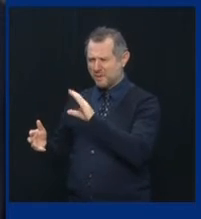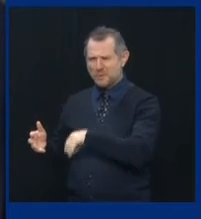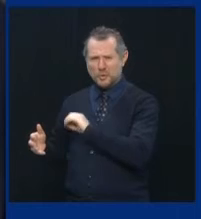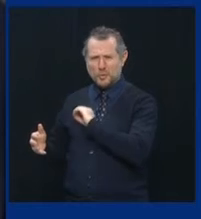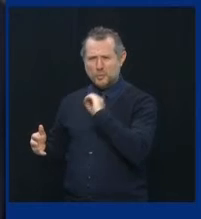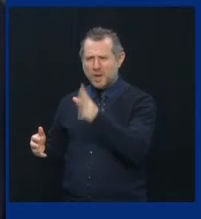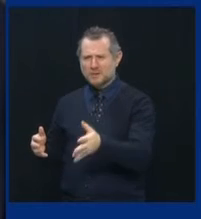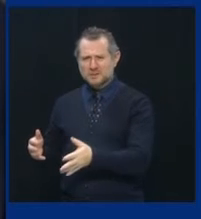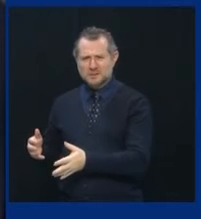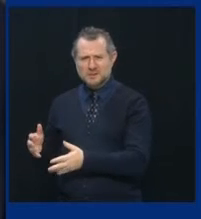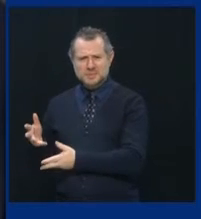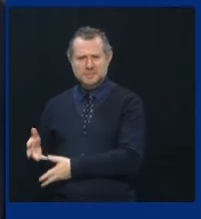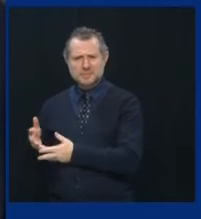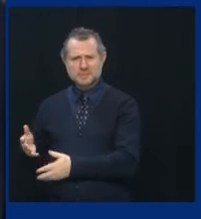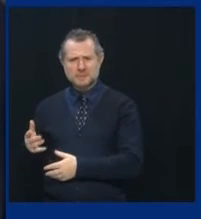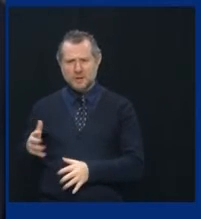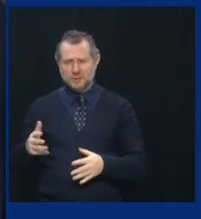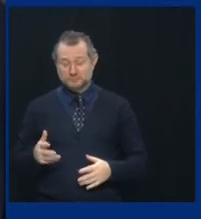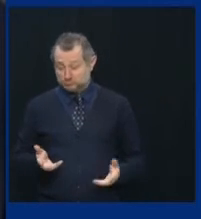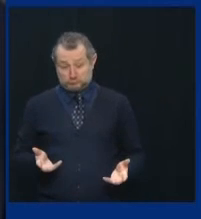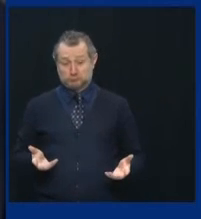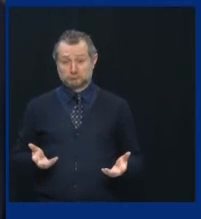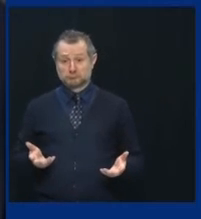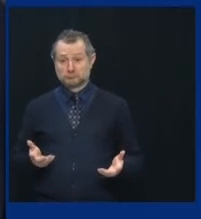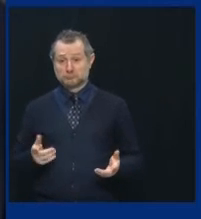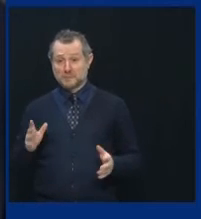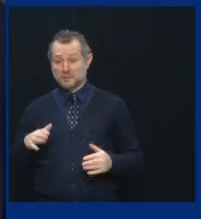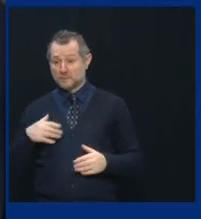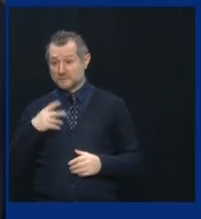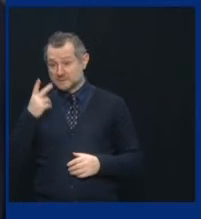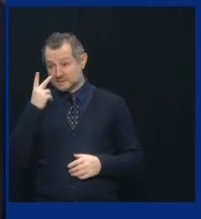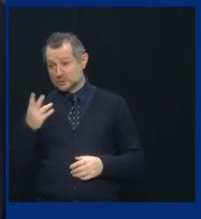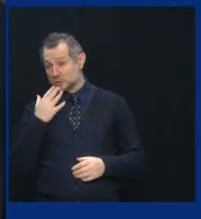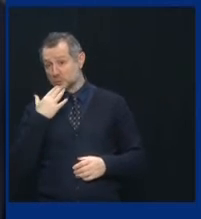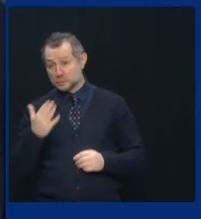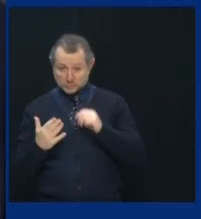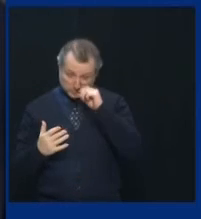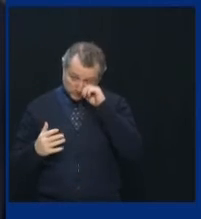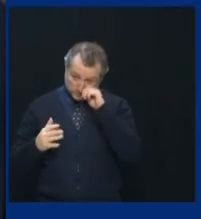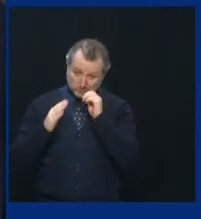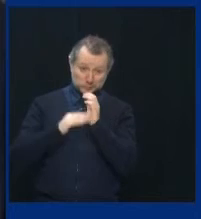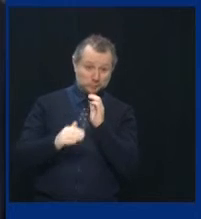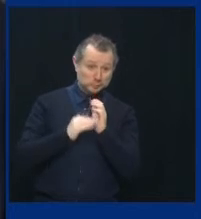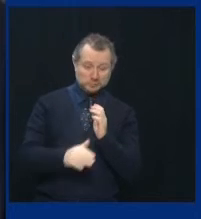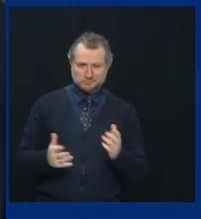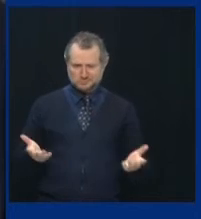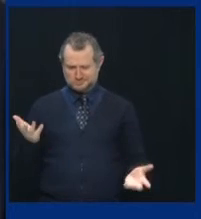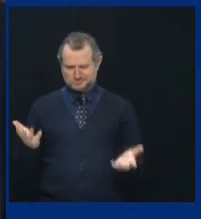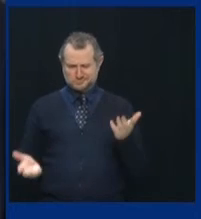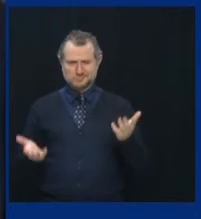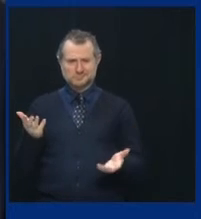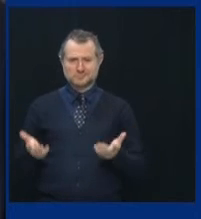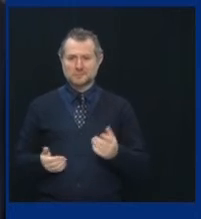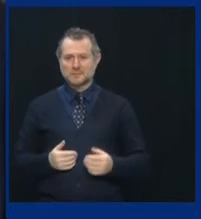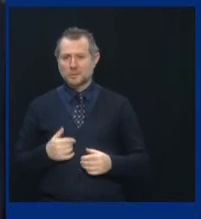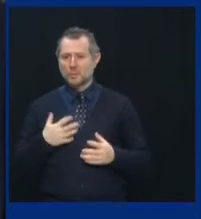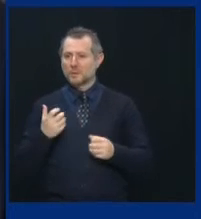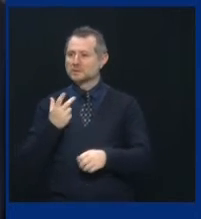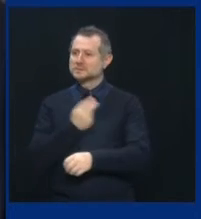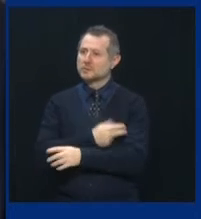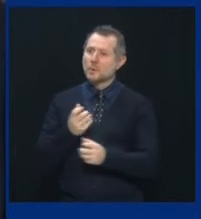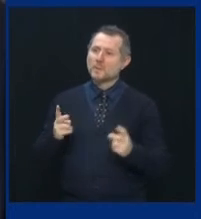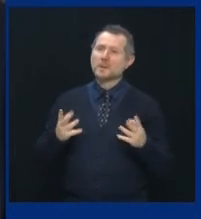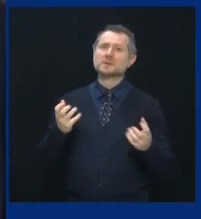I have heard nothing besides the urgency